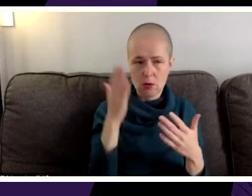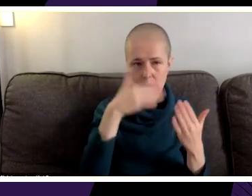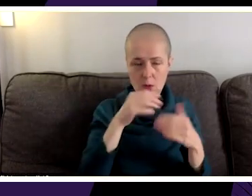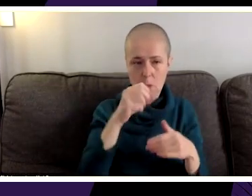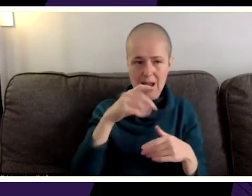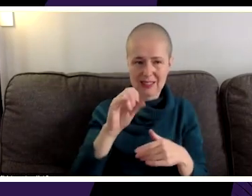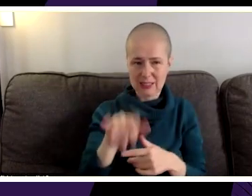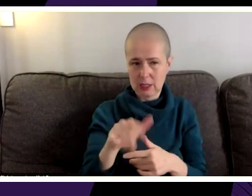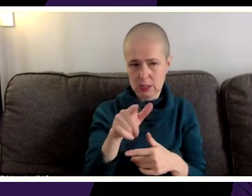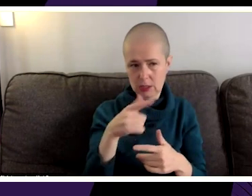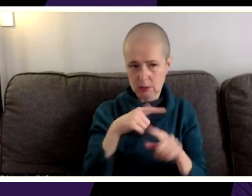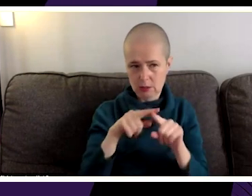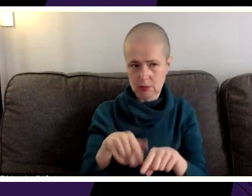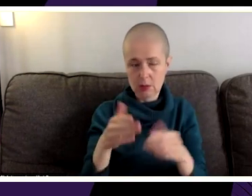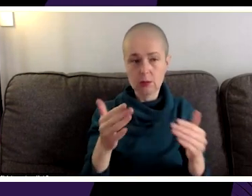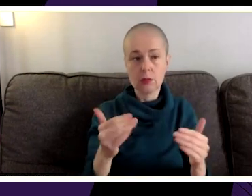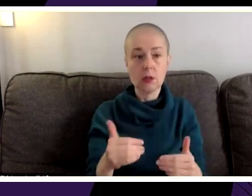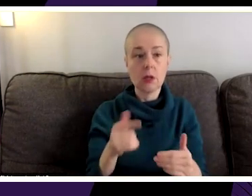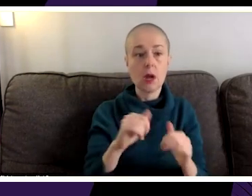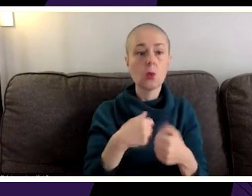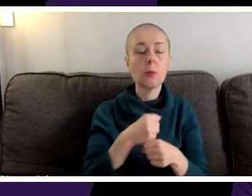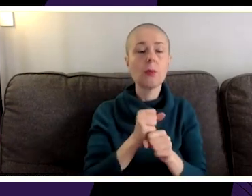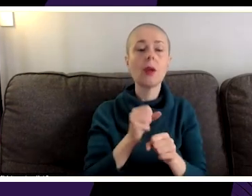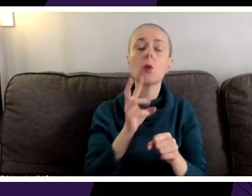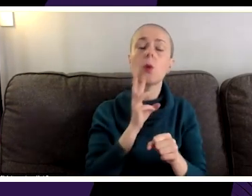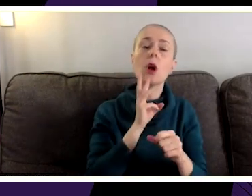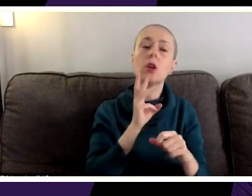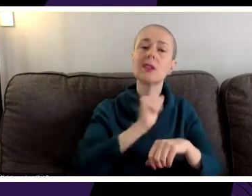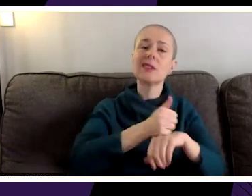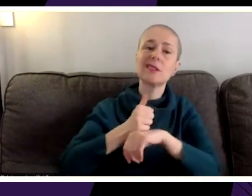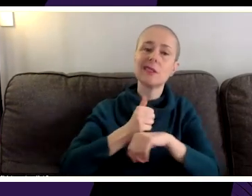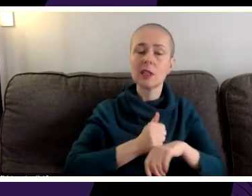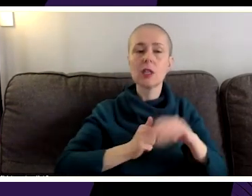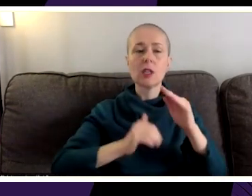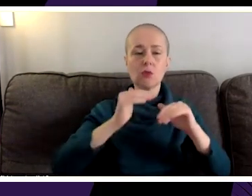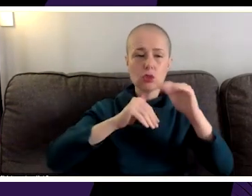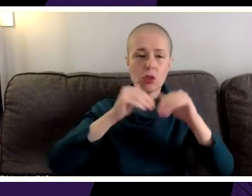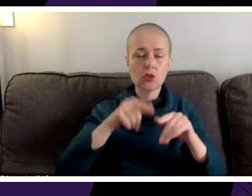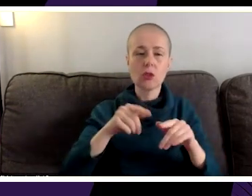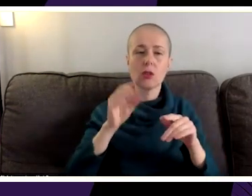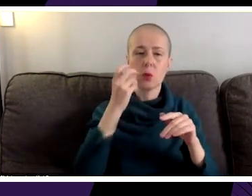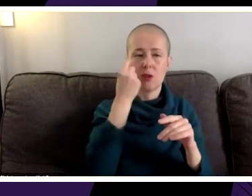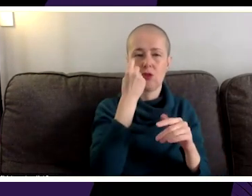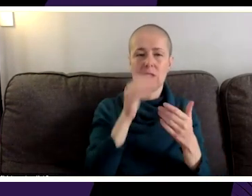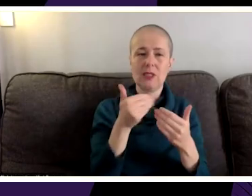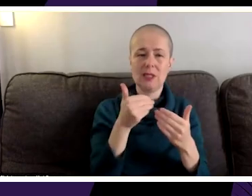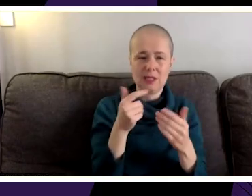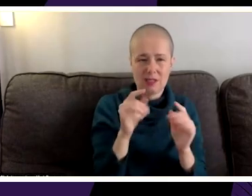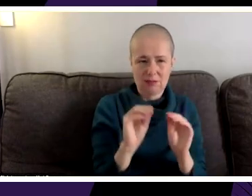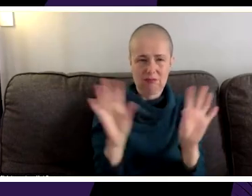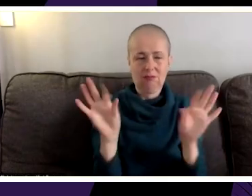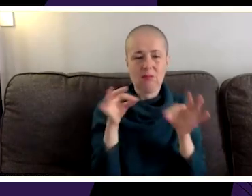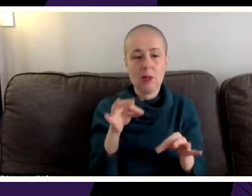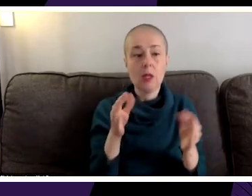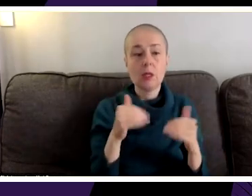legible. And third, how to present the complexity of these systems and their evolution over time.